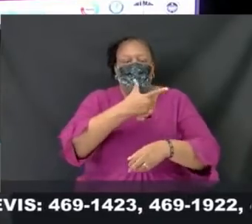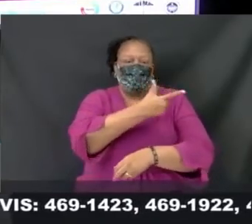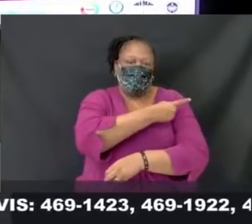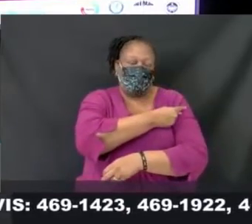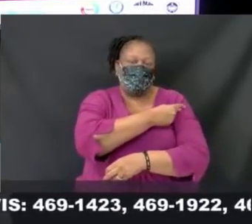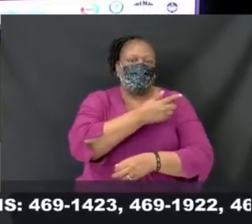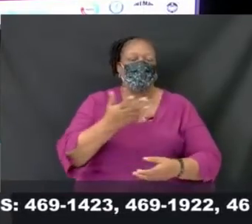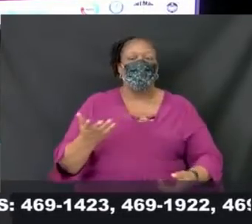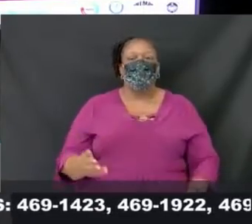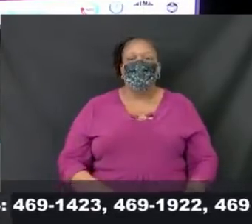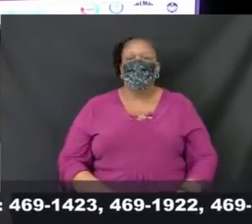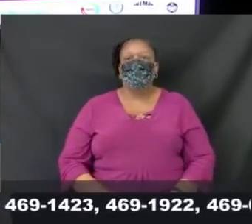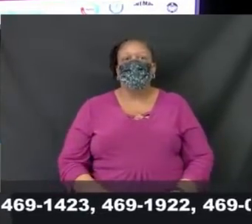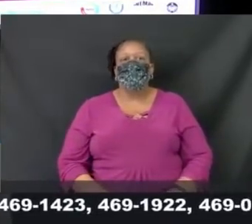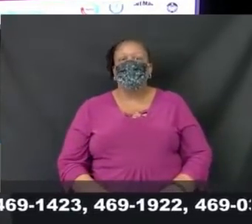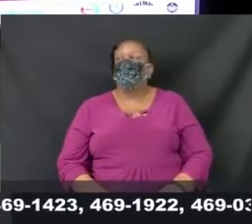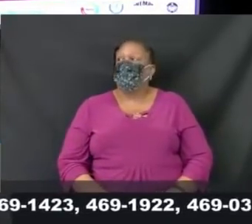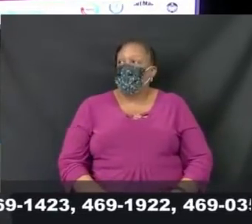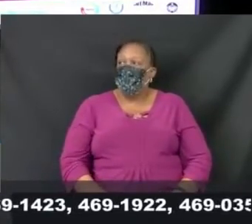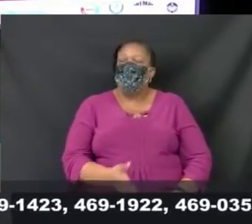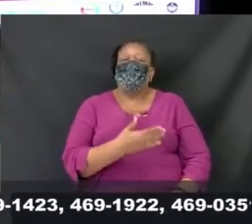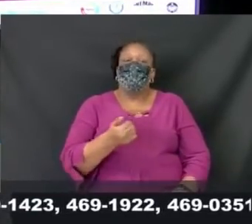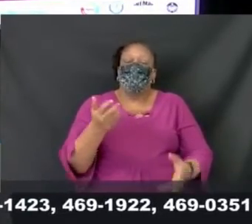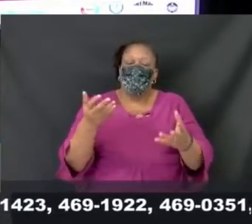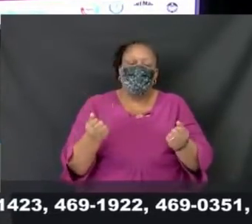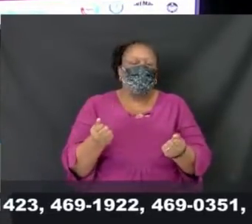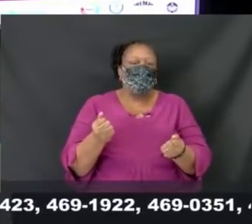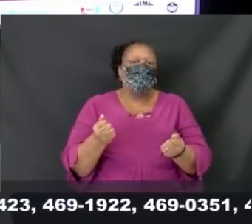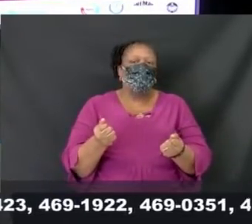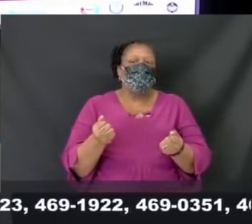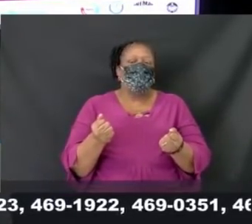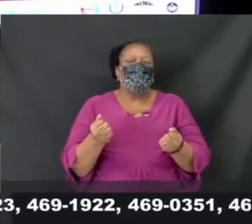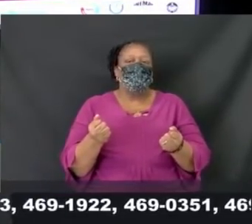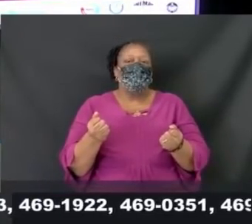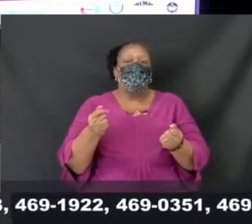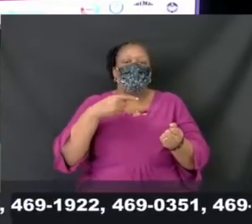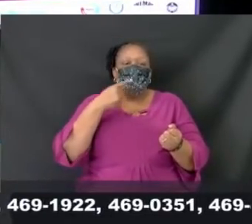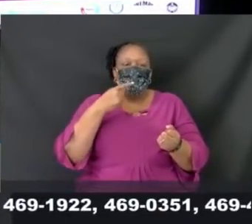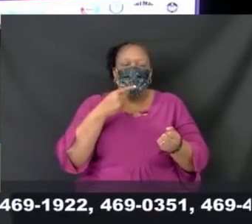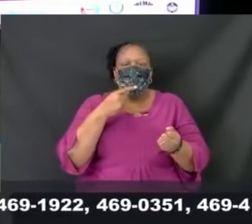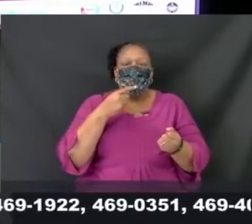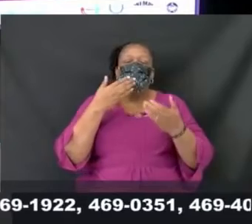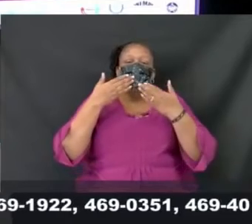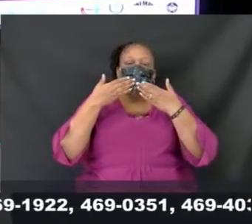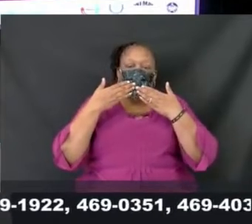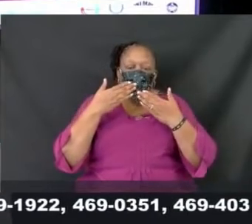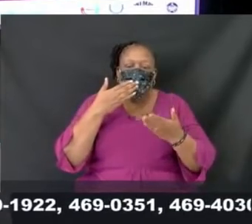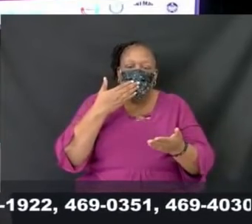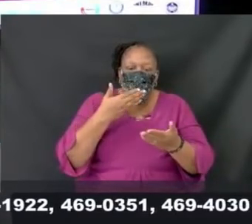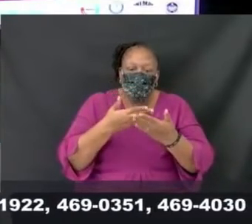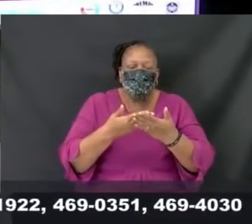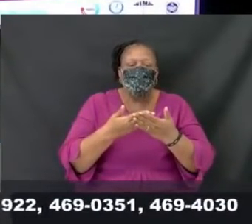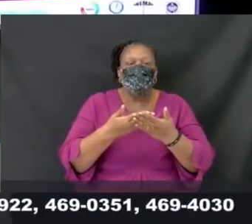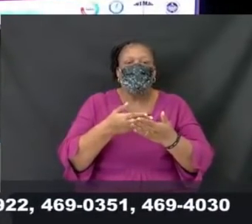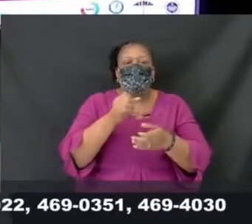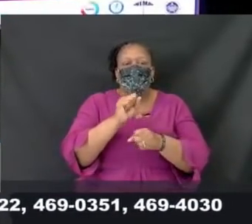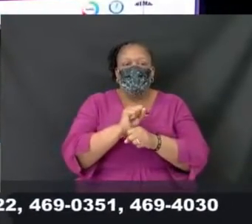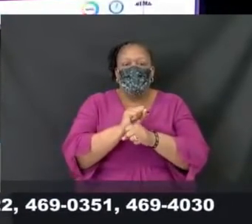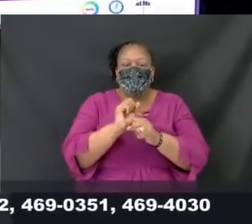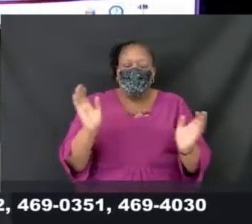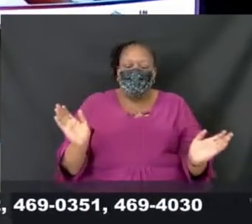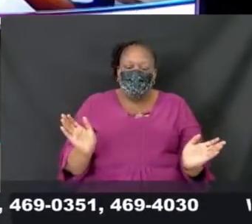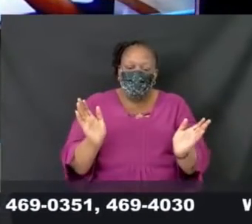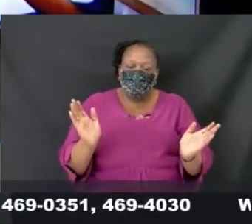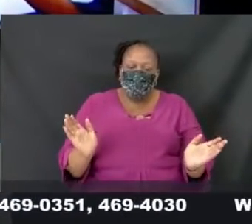this time. And we want to commend those sporting communities who have been doing a marvelous job